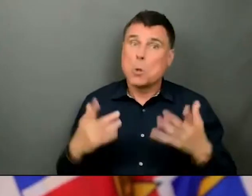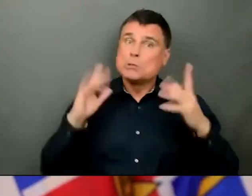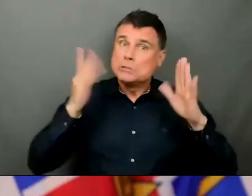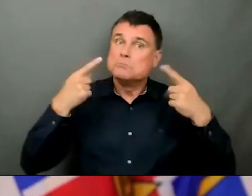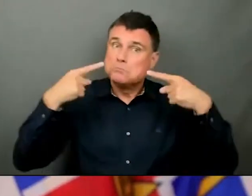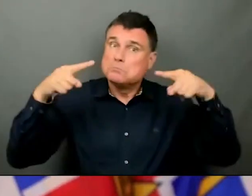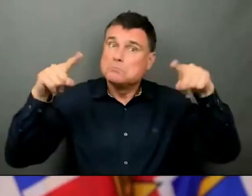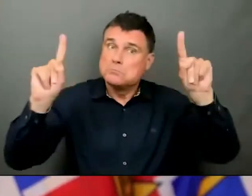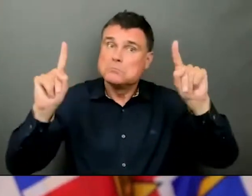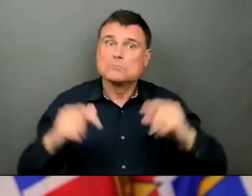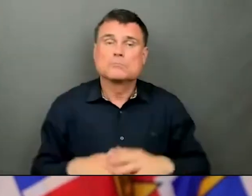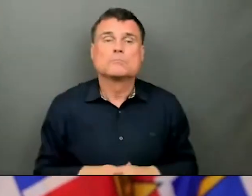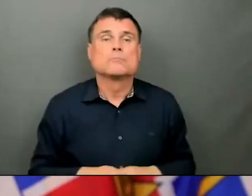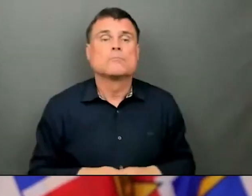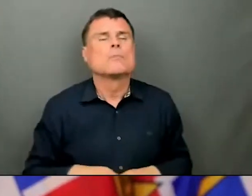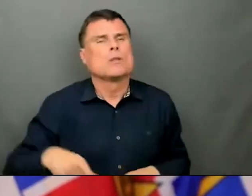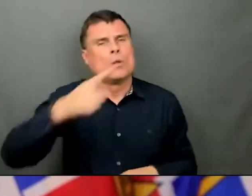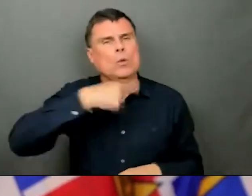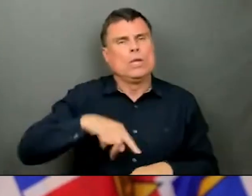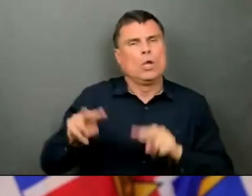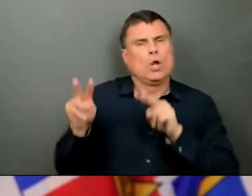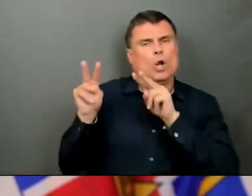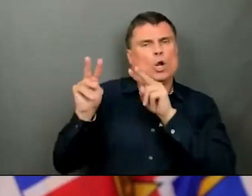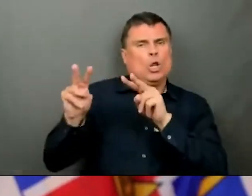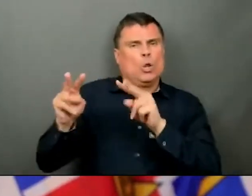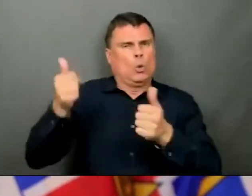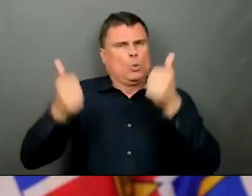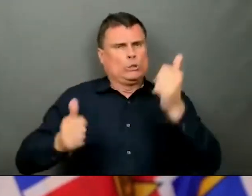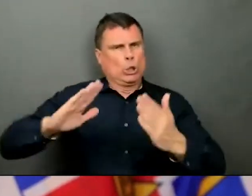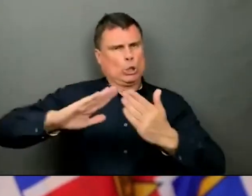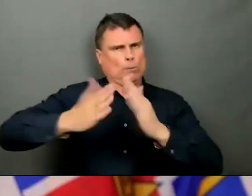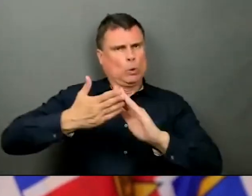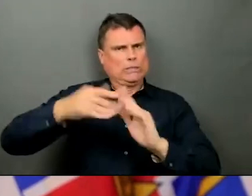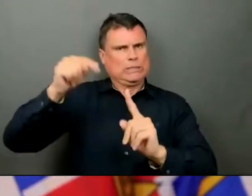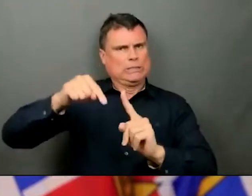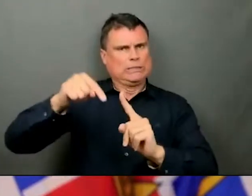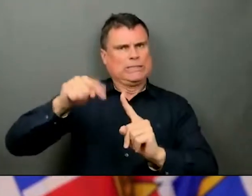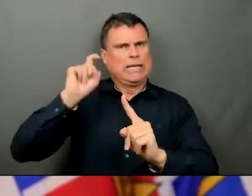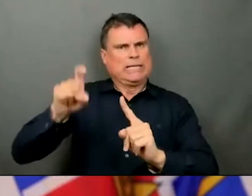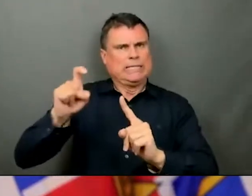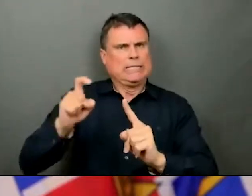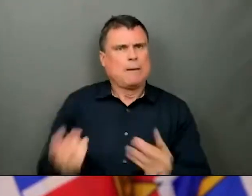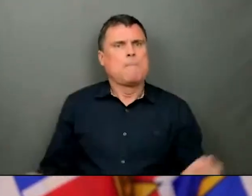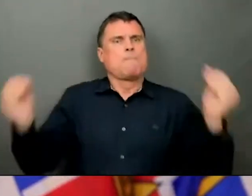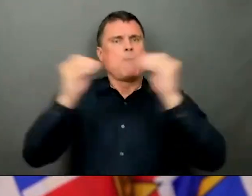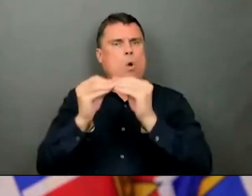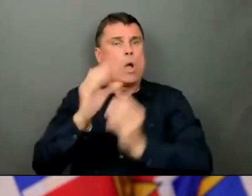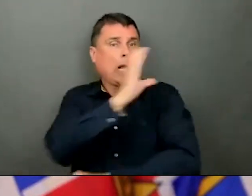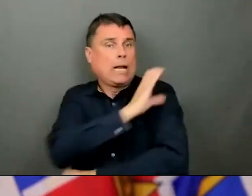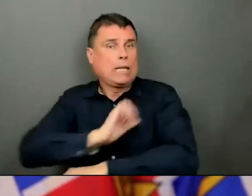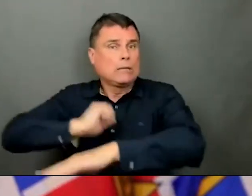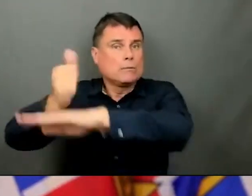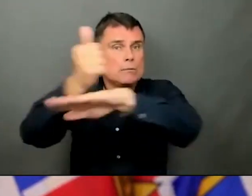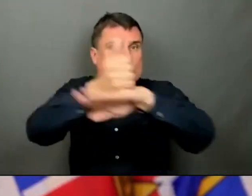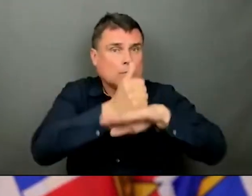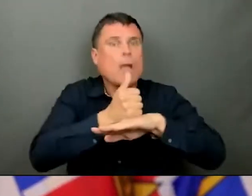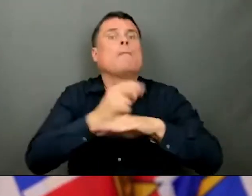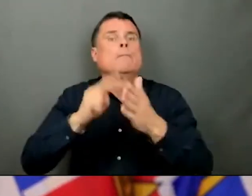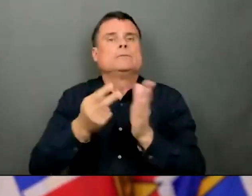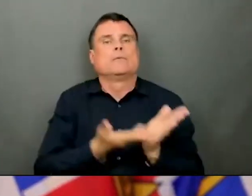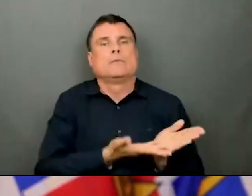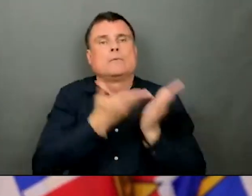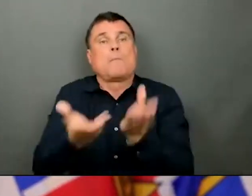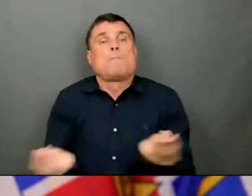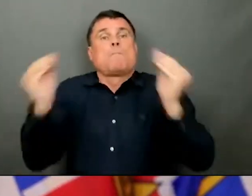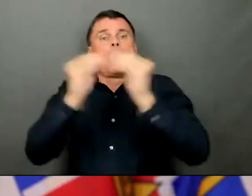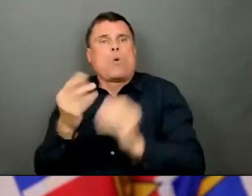of the communities for increased vaccine, increased immunization clinics, and we are hearing that there are some people in many communities